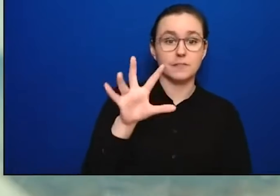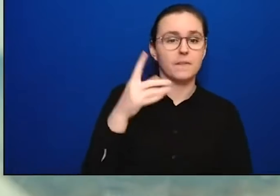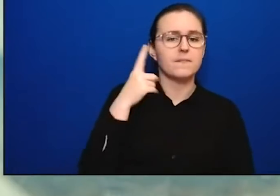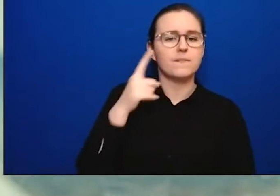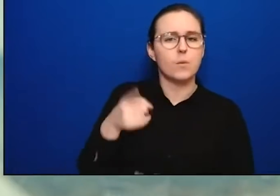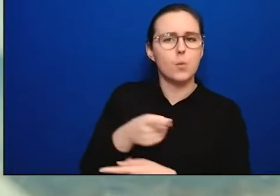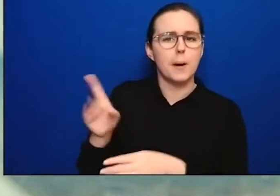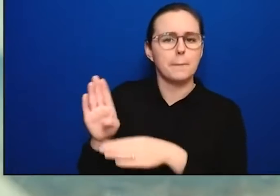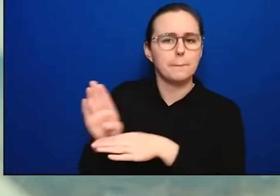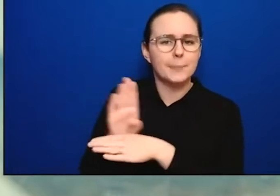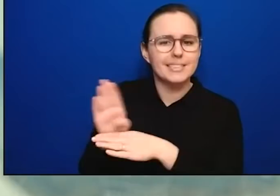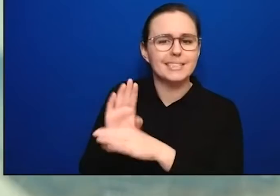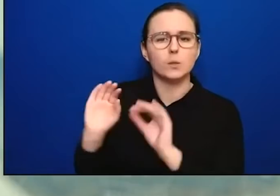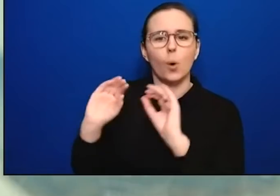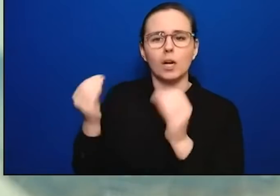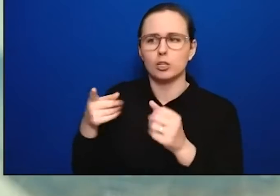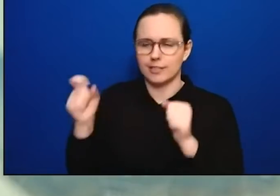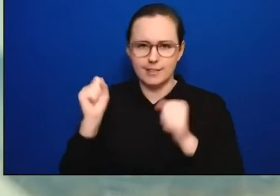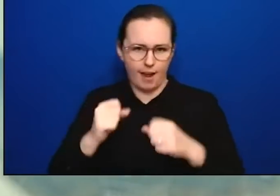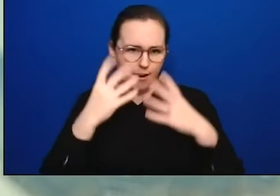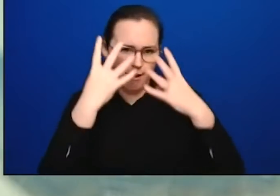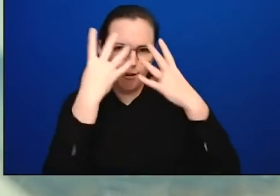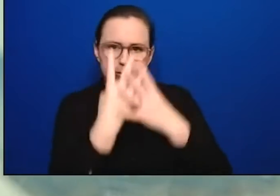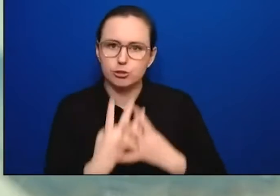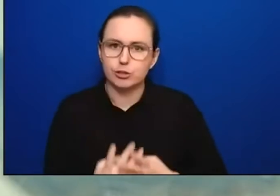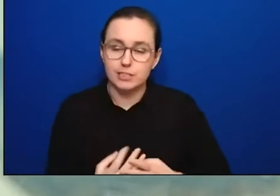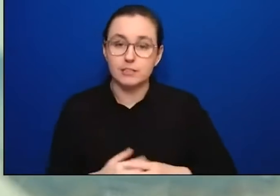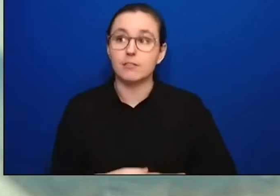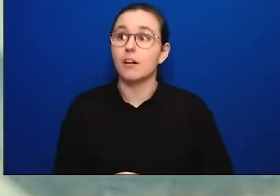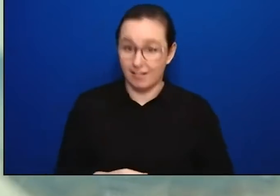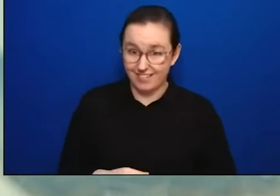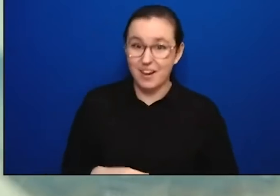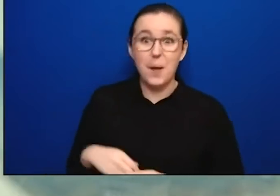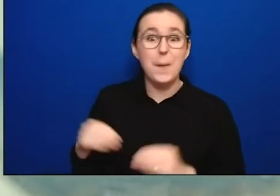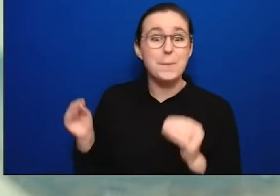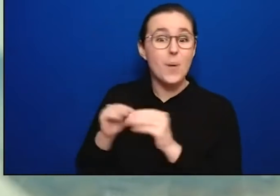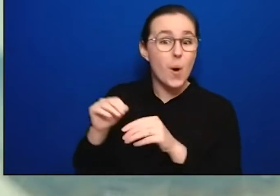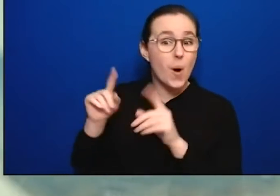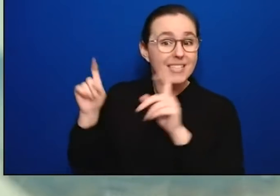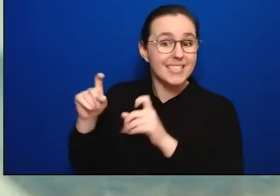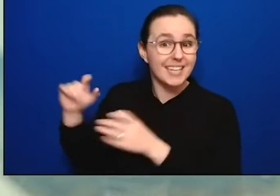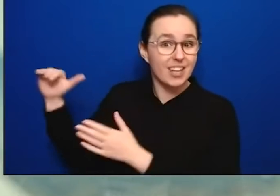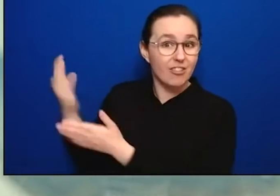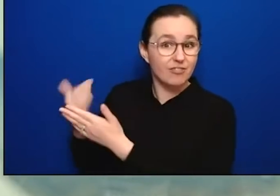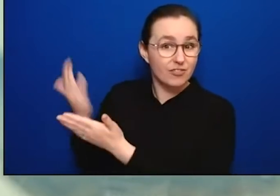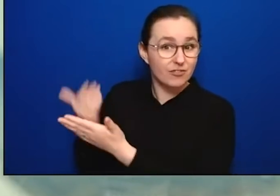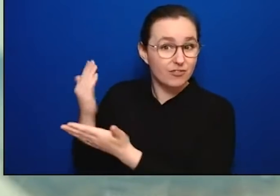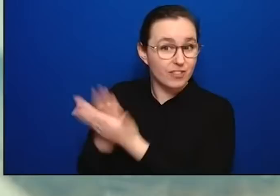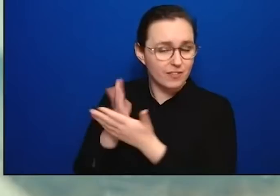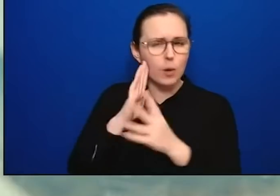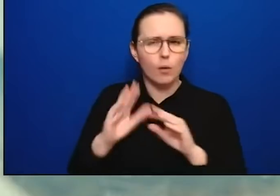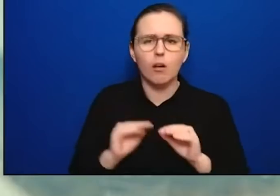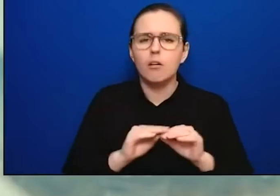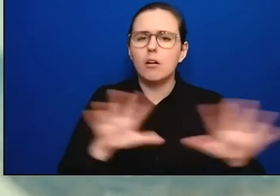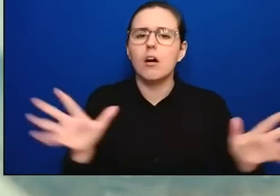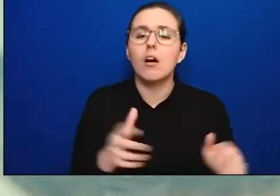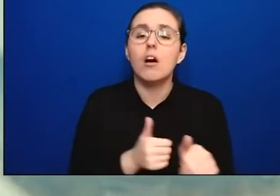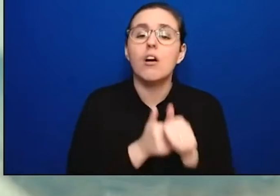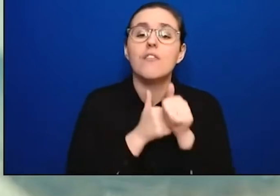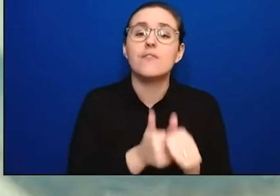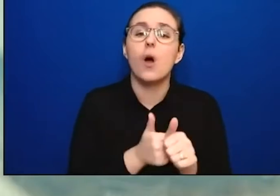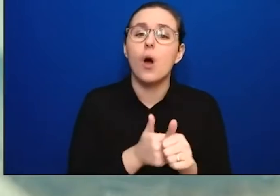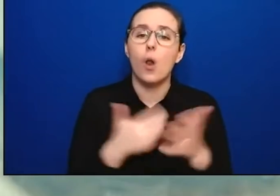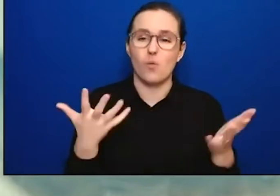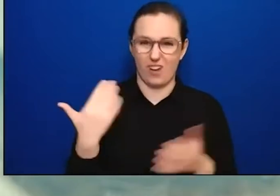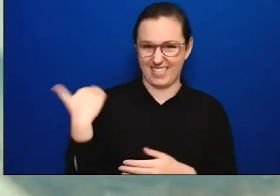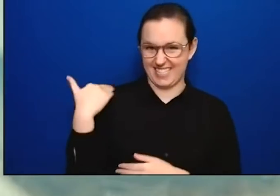arrive, we will continue to push the areas in greatest need and expand access across post-secondary and other areas, as identified in the plan we presented on